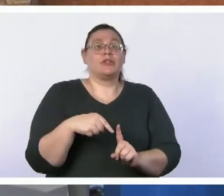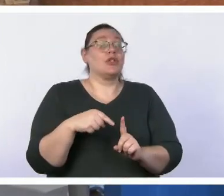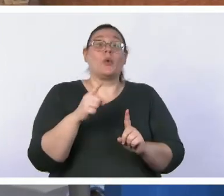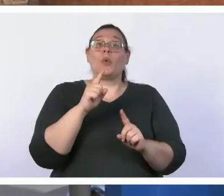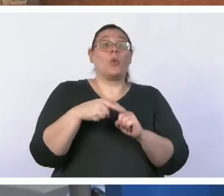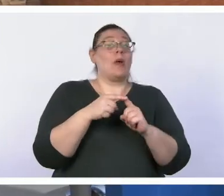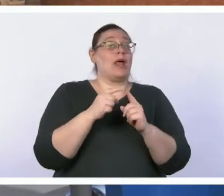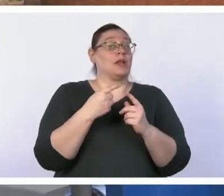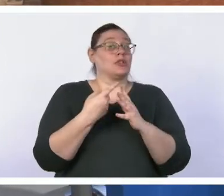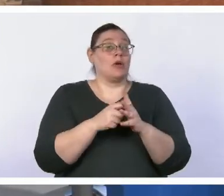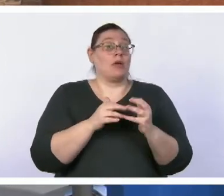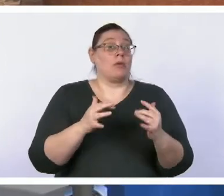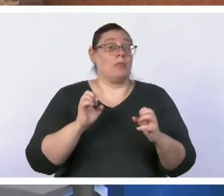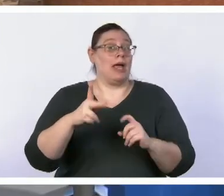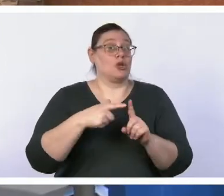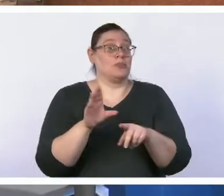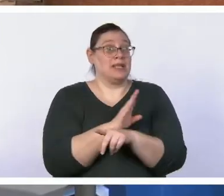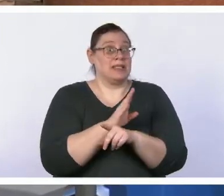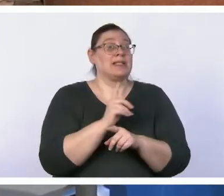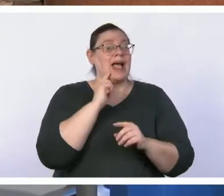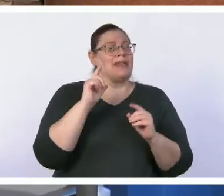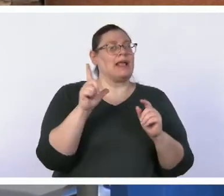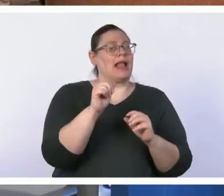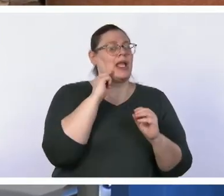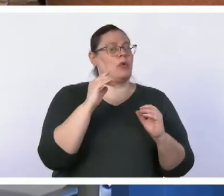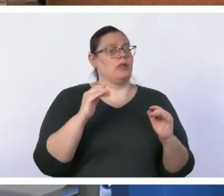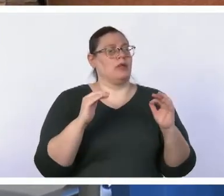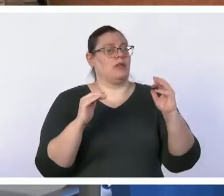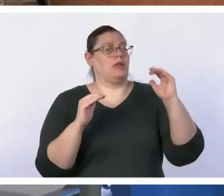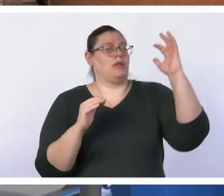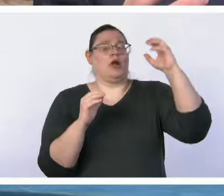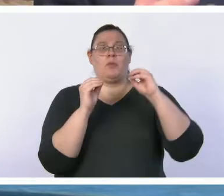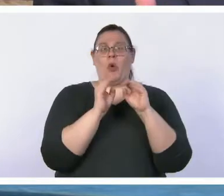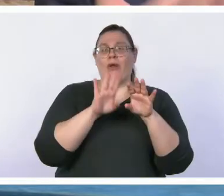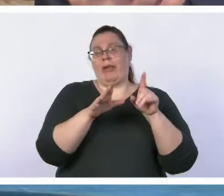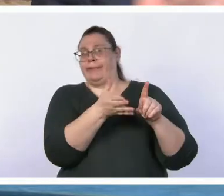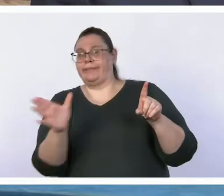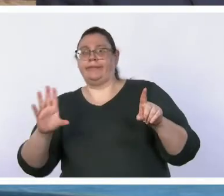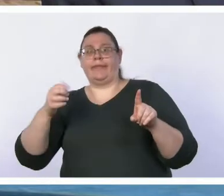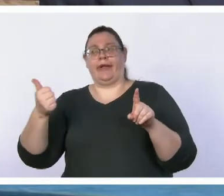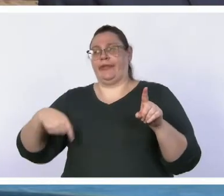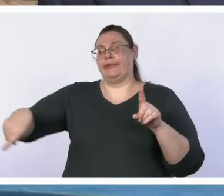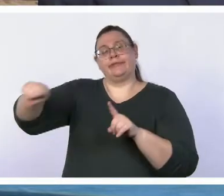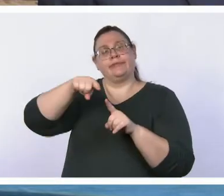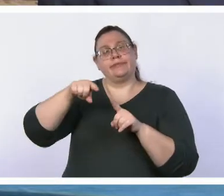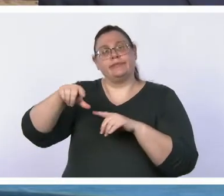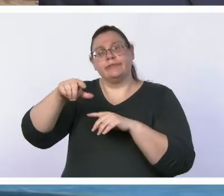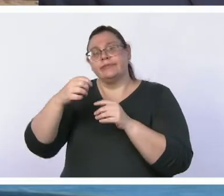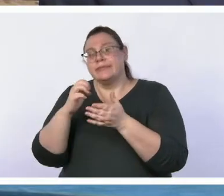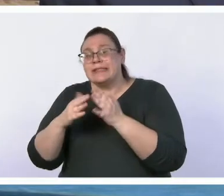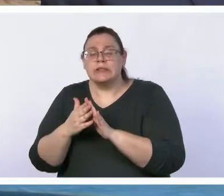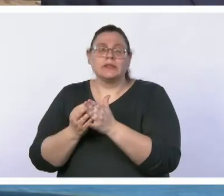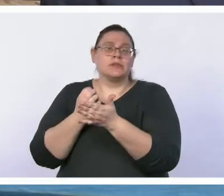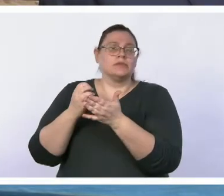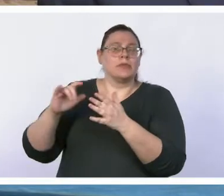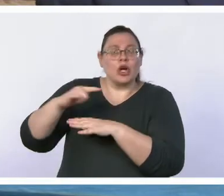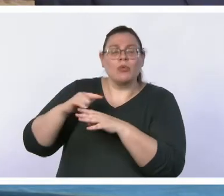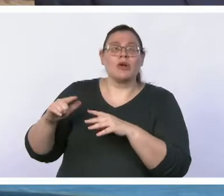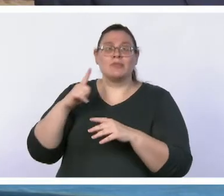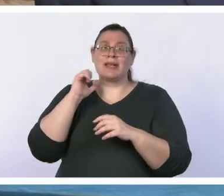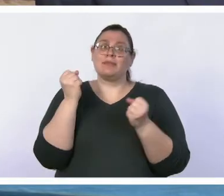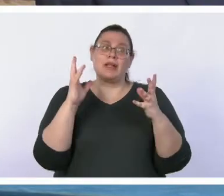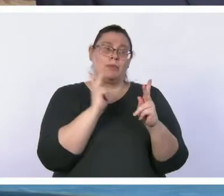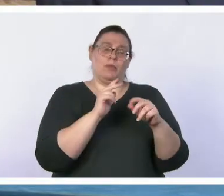Los Angeles because of that. And that's going to be to the benefit of our local economy and the people whose jobs depend on that